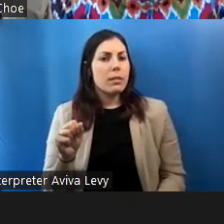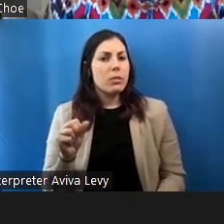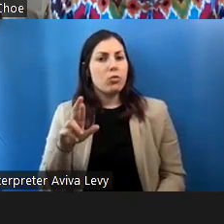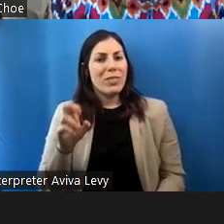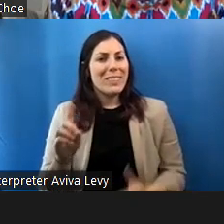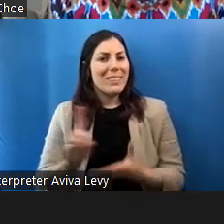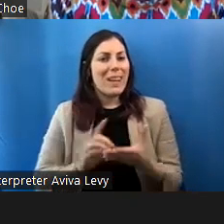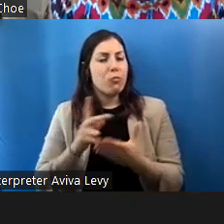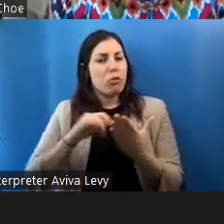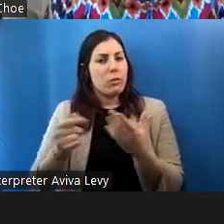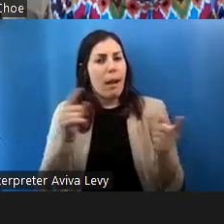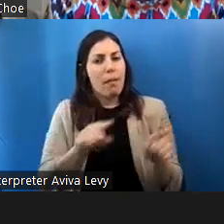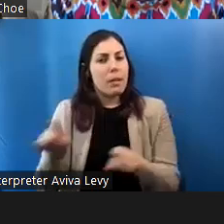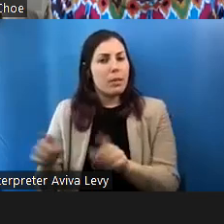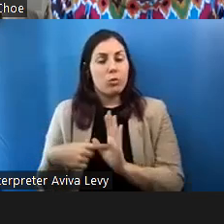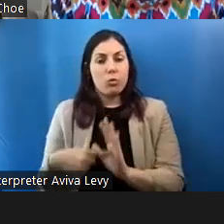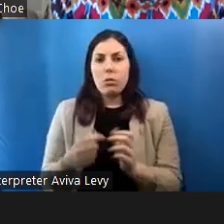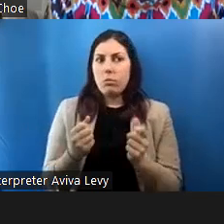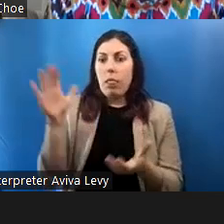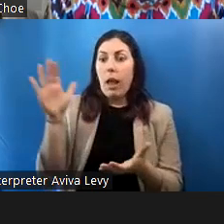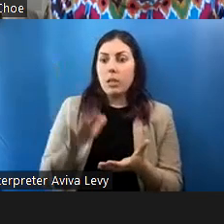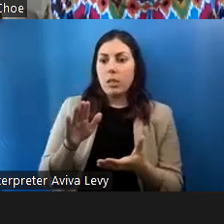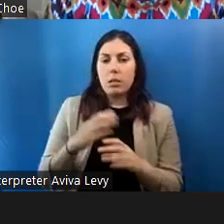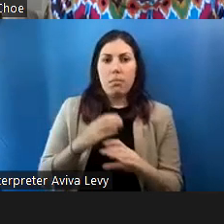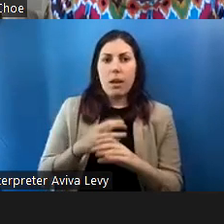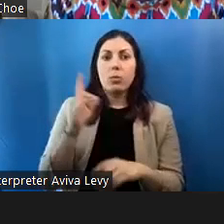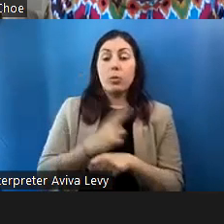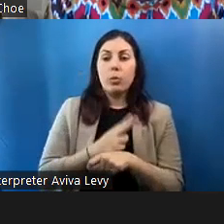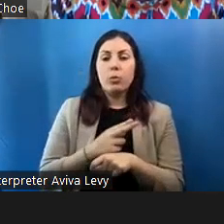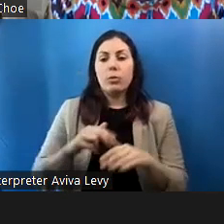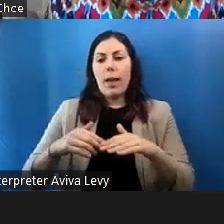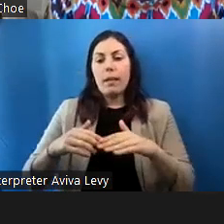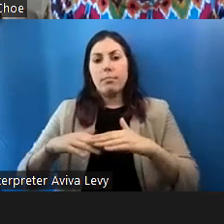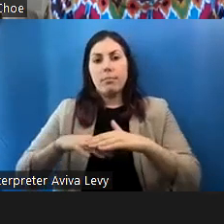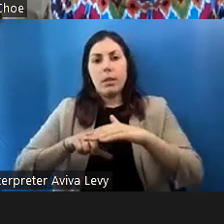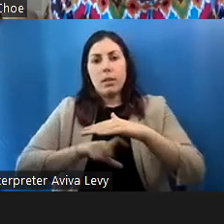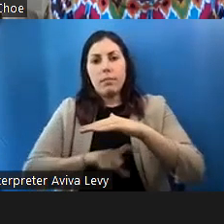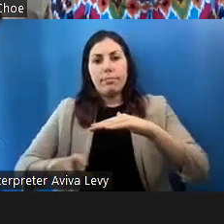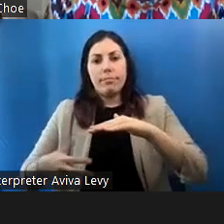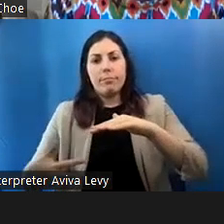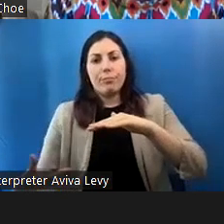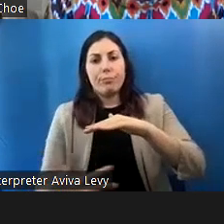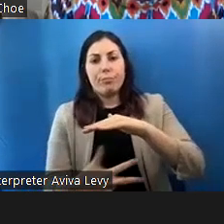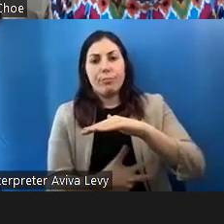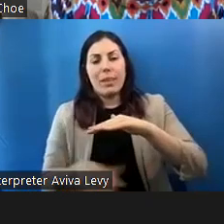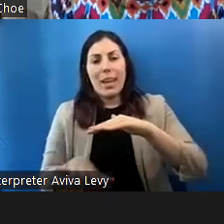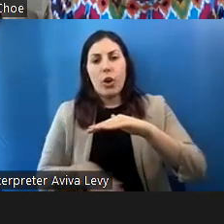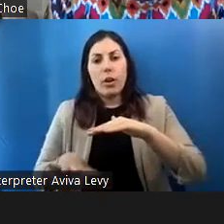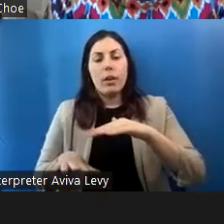shows many fewer buses using the lower busway. How does this plan relate to that?